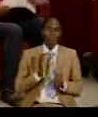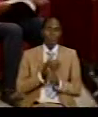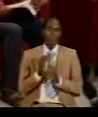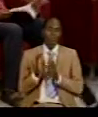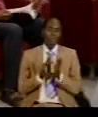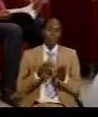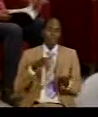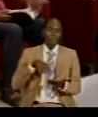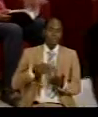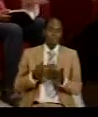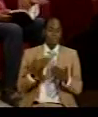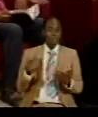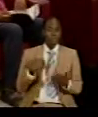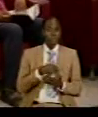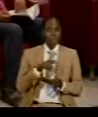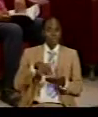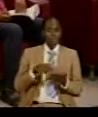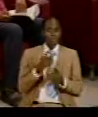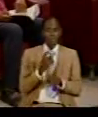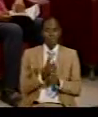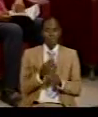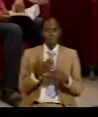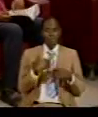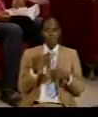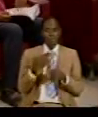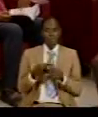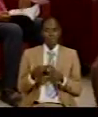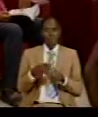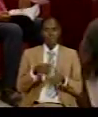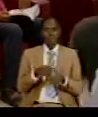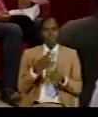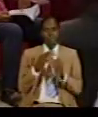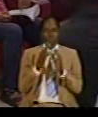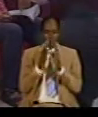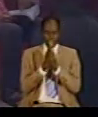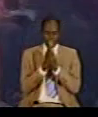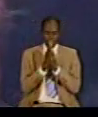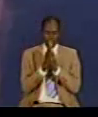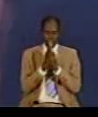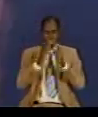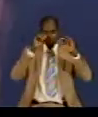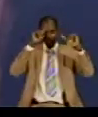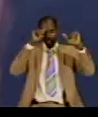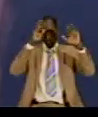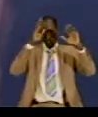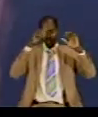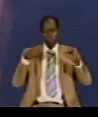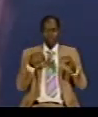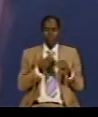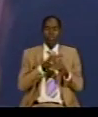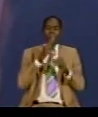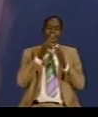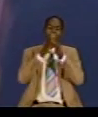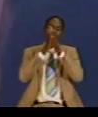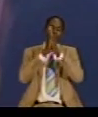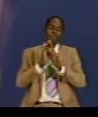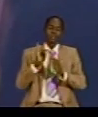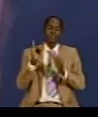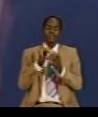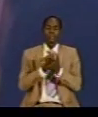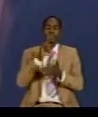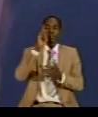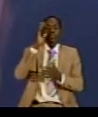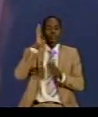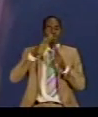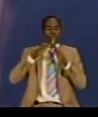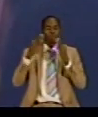But before we read, shall we just have a moment of prayer? Father, we're asking that you will open